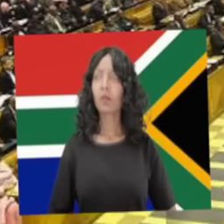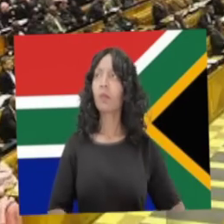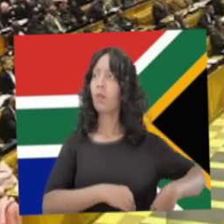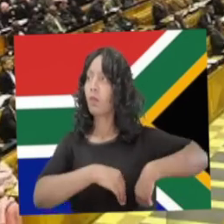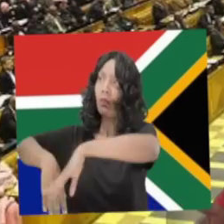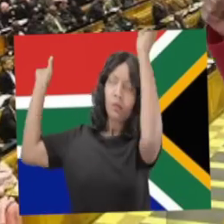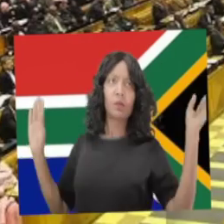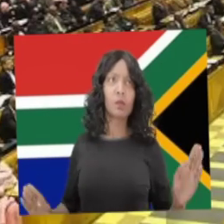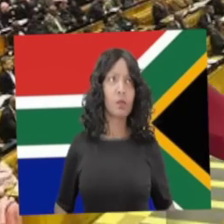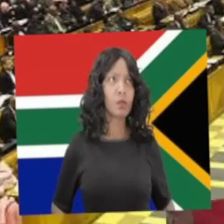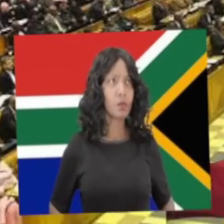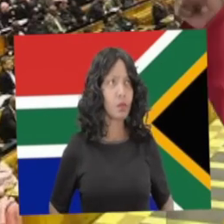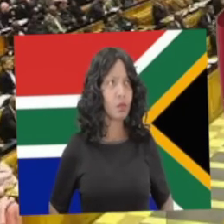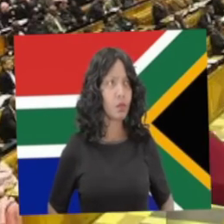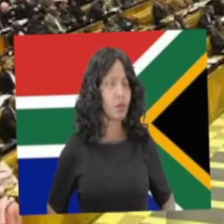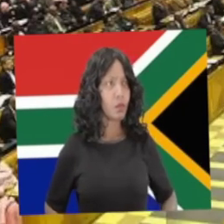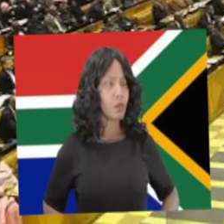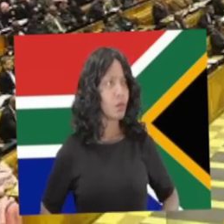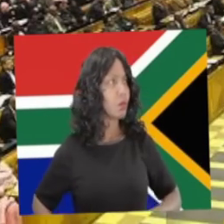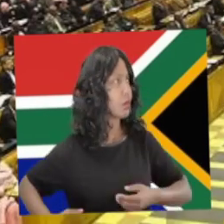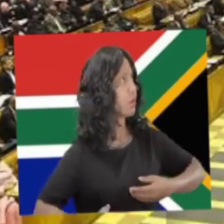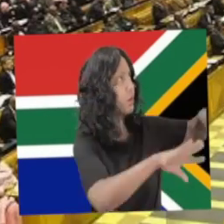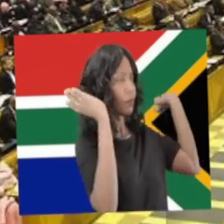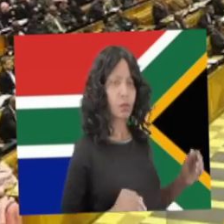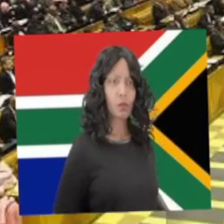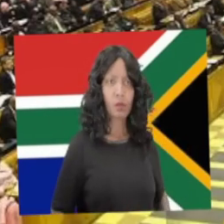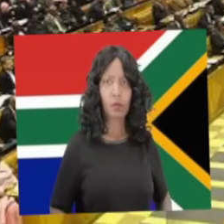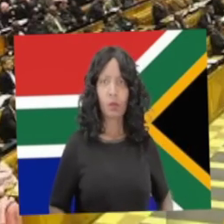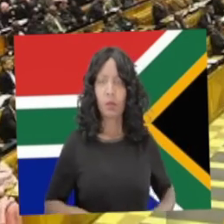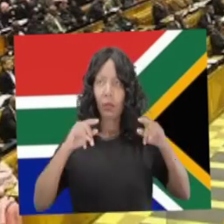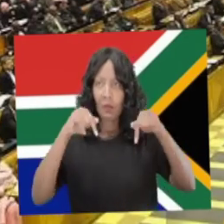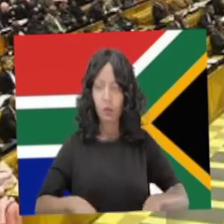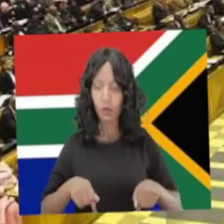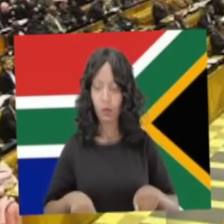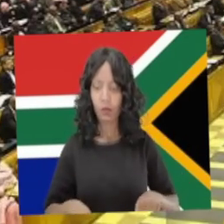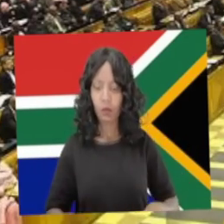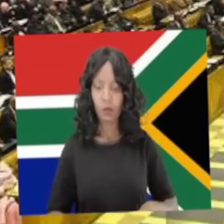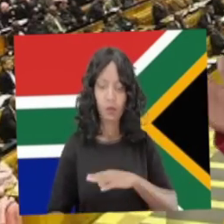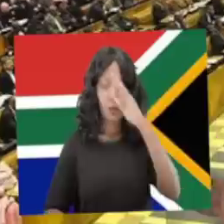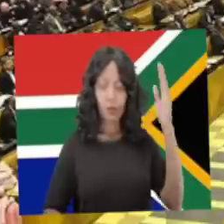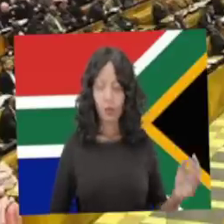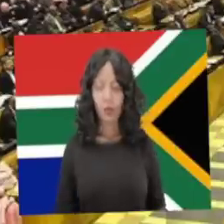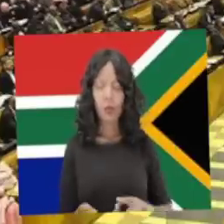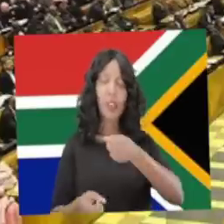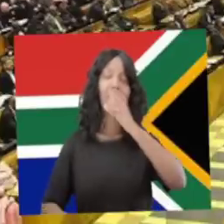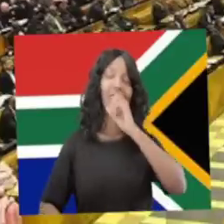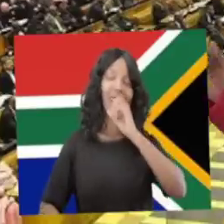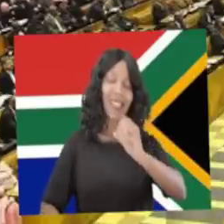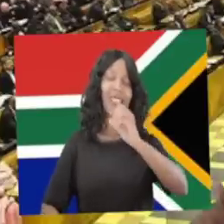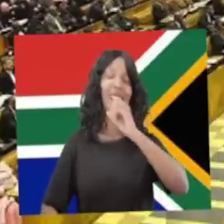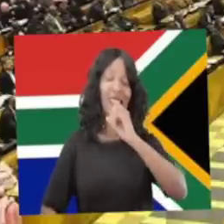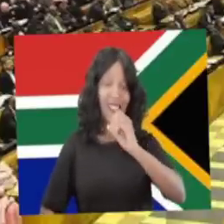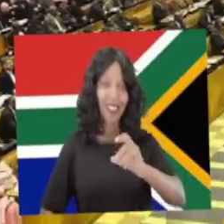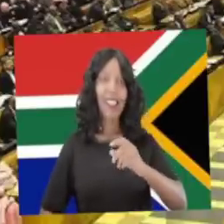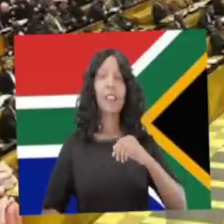the flavors that your voters enjoy. Blueberry, strawberry, that is not our flavor. You must